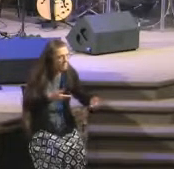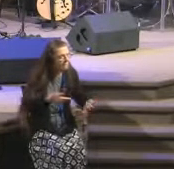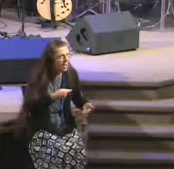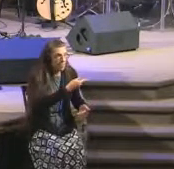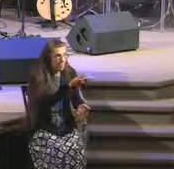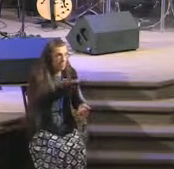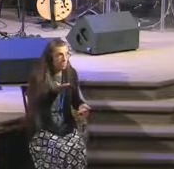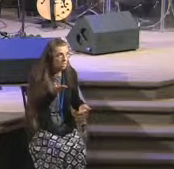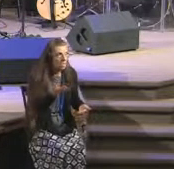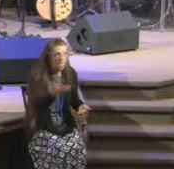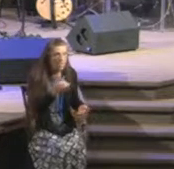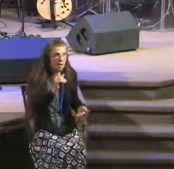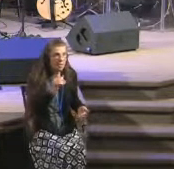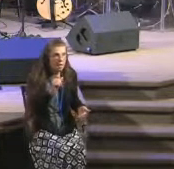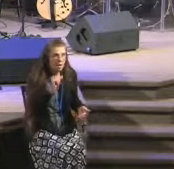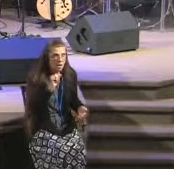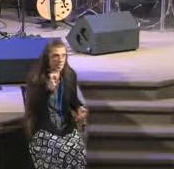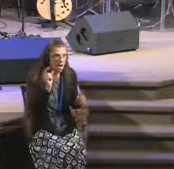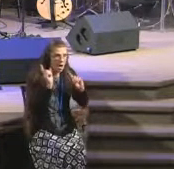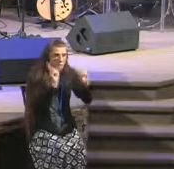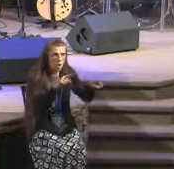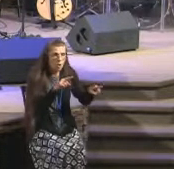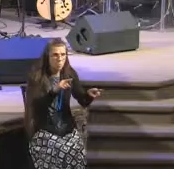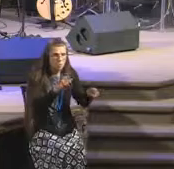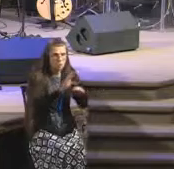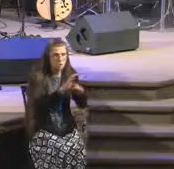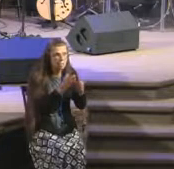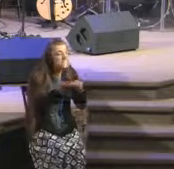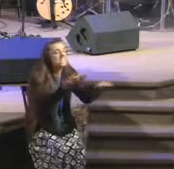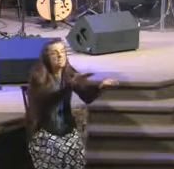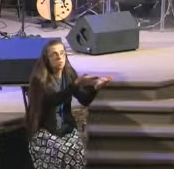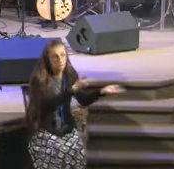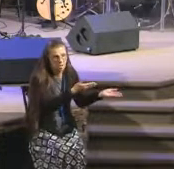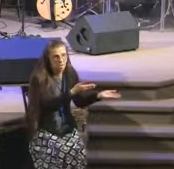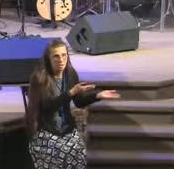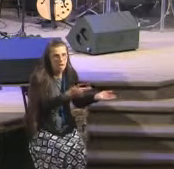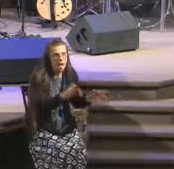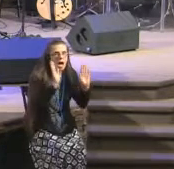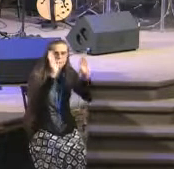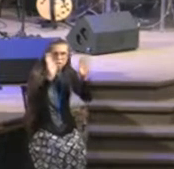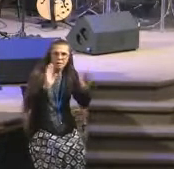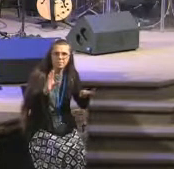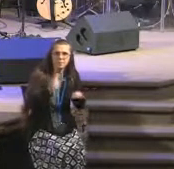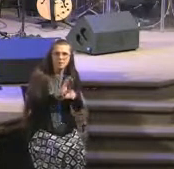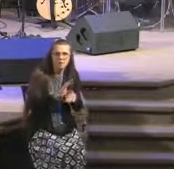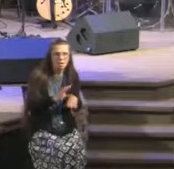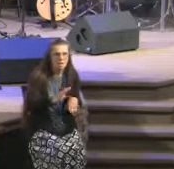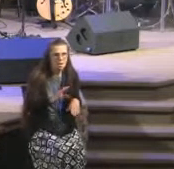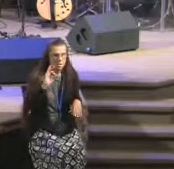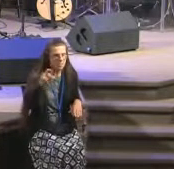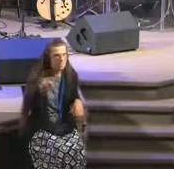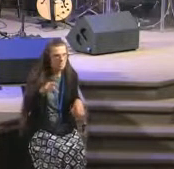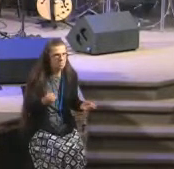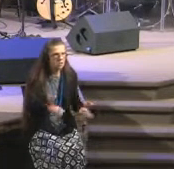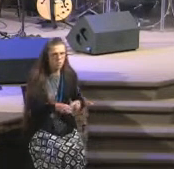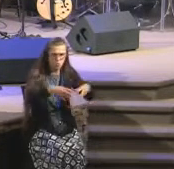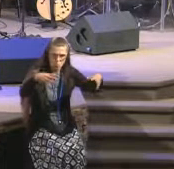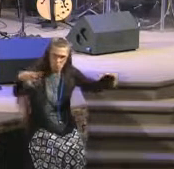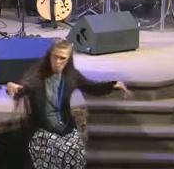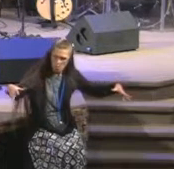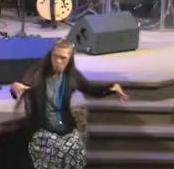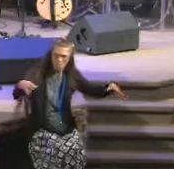those that don't go to church anywhere. Listen, I'm grateful for pastoring a church that grows, a church that moves, a church that